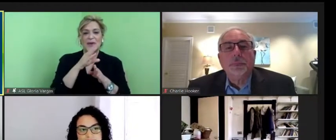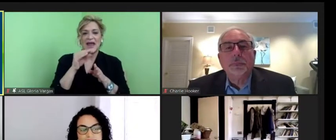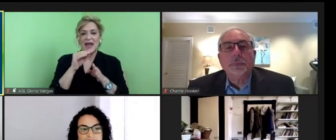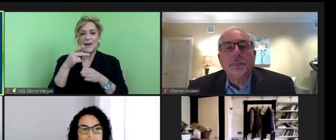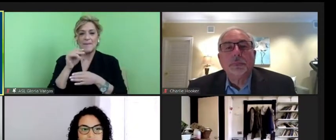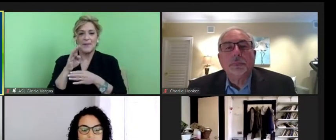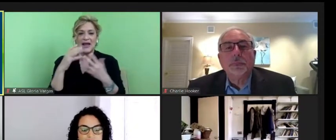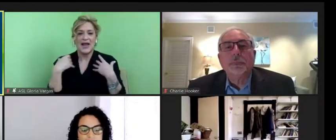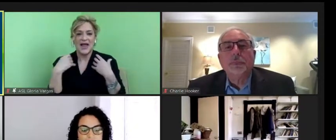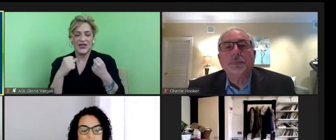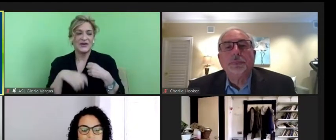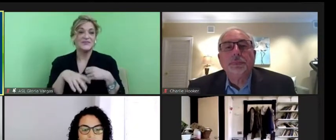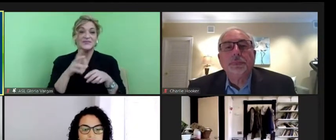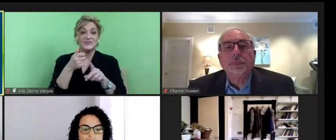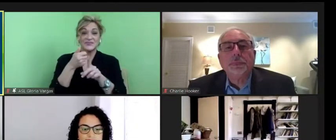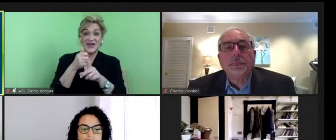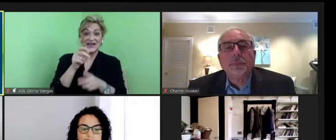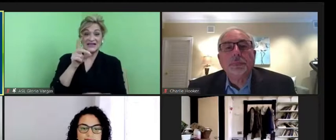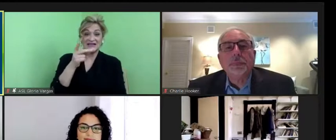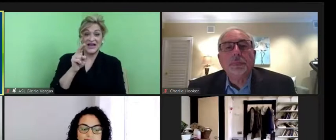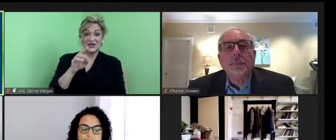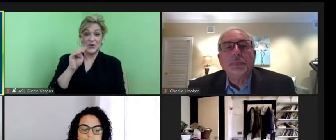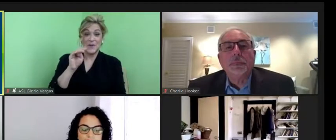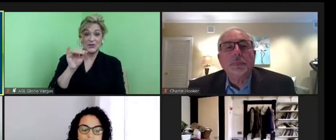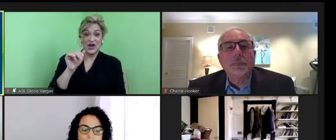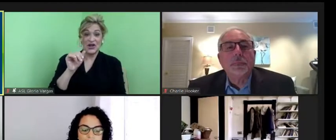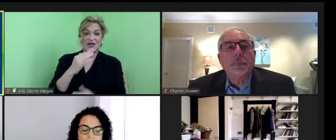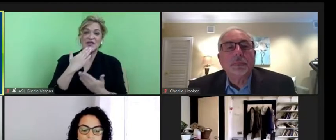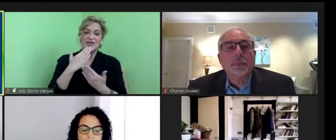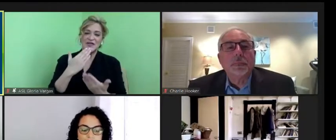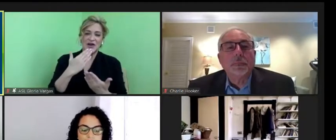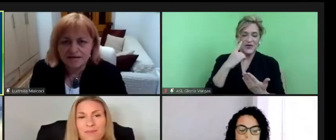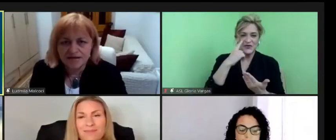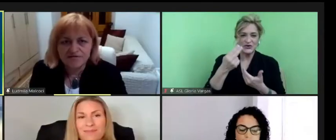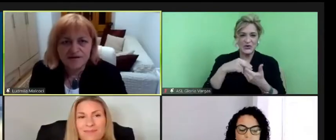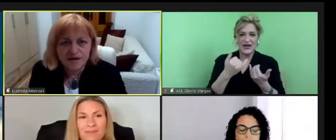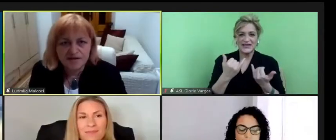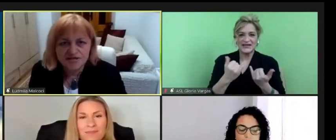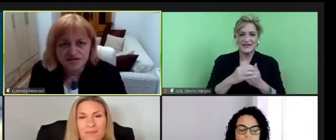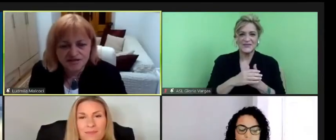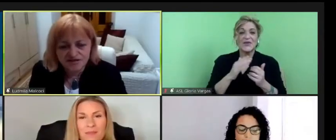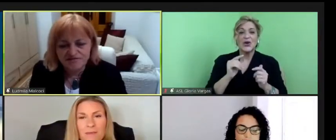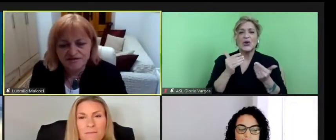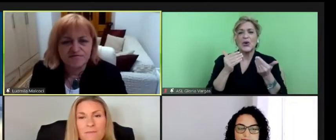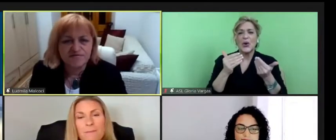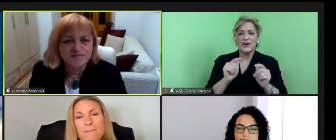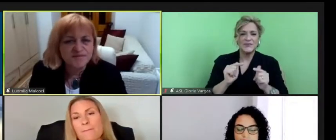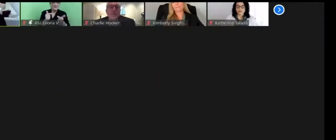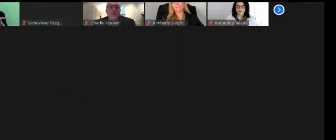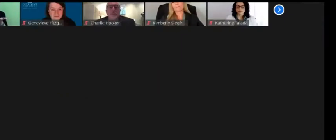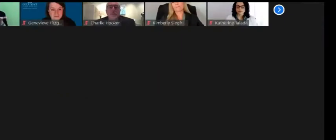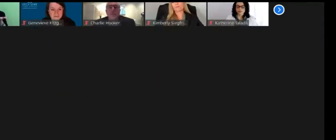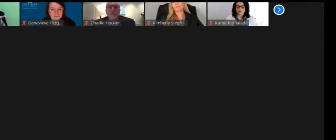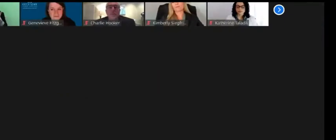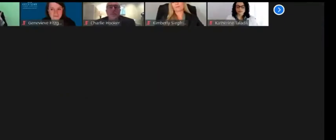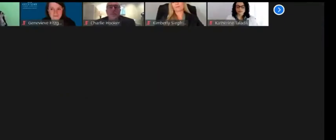Dr. Malcoci, we're thrilled to have you here with us today. Please go ahead. Thank you very much, Genevieve. Dear